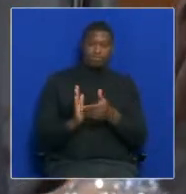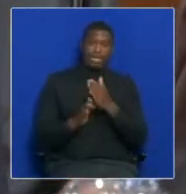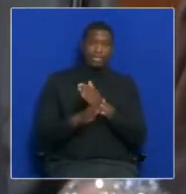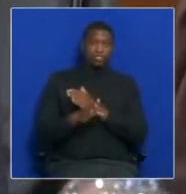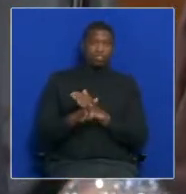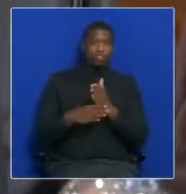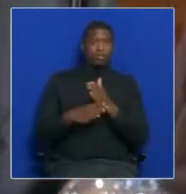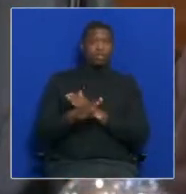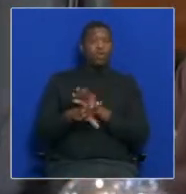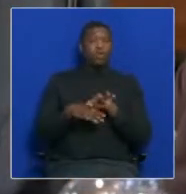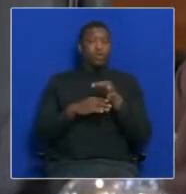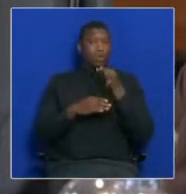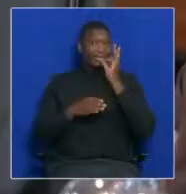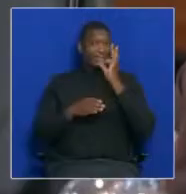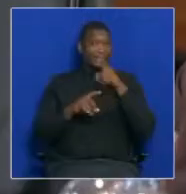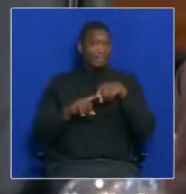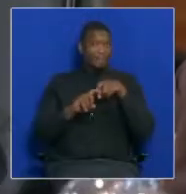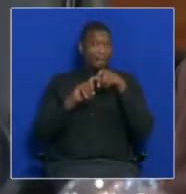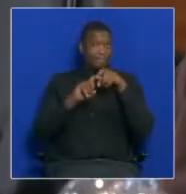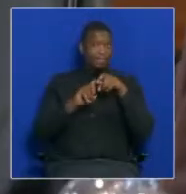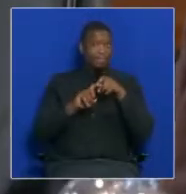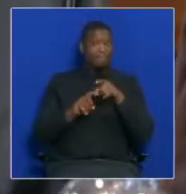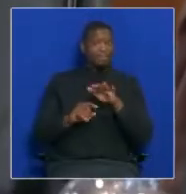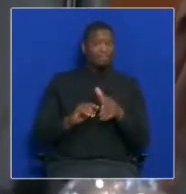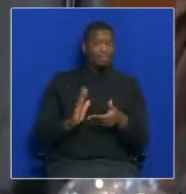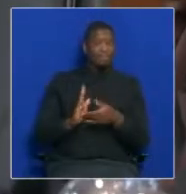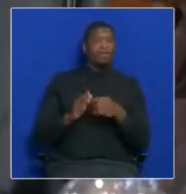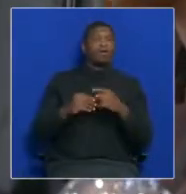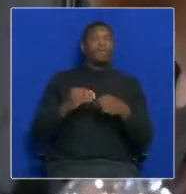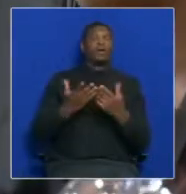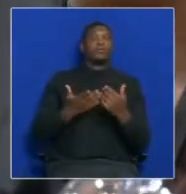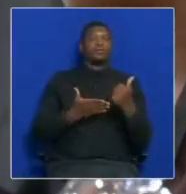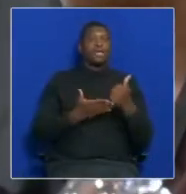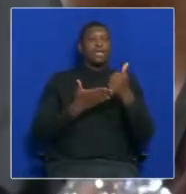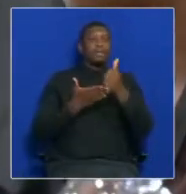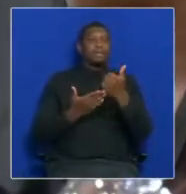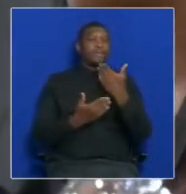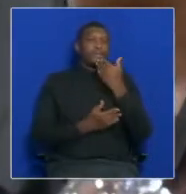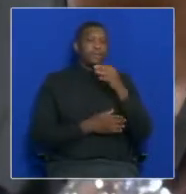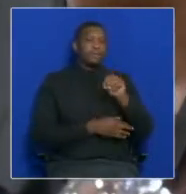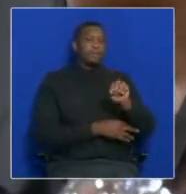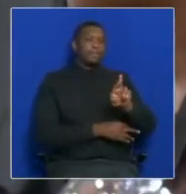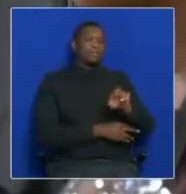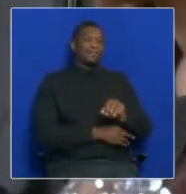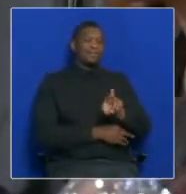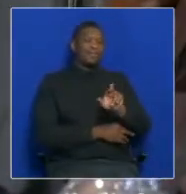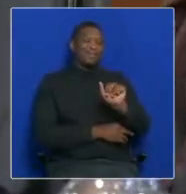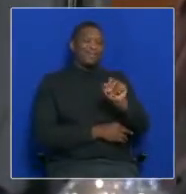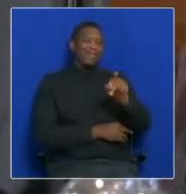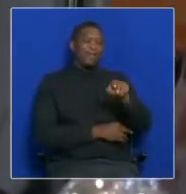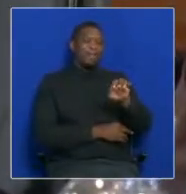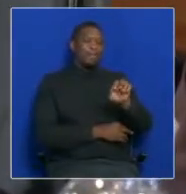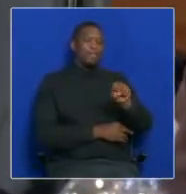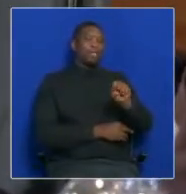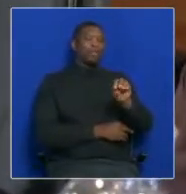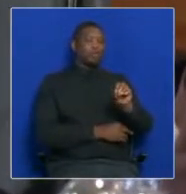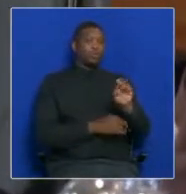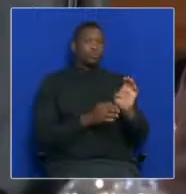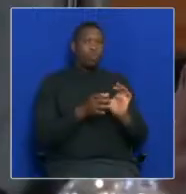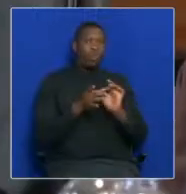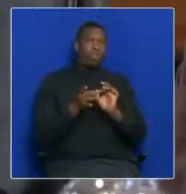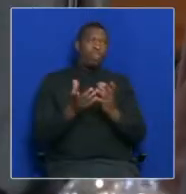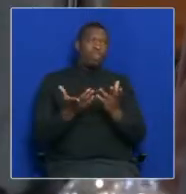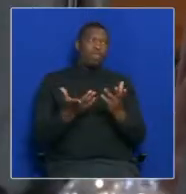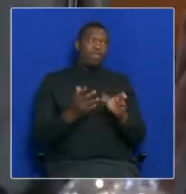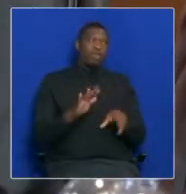and that relates to assisting Mr. Rapesu with the docket. Am I correct to understand that this would